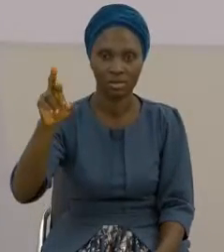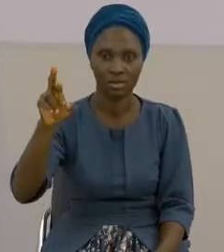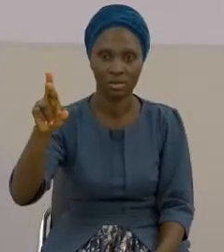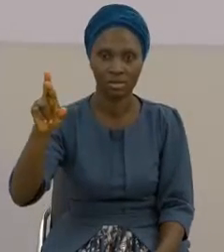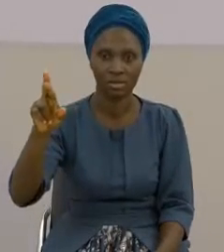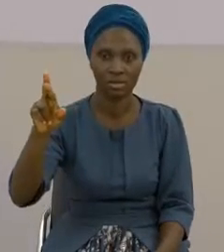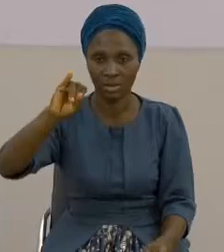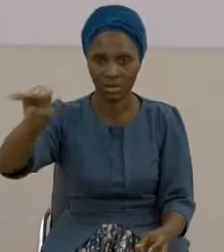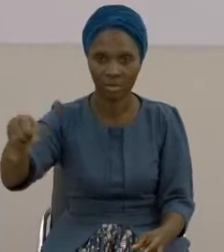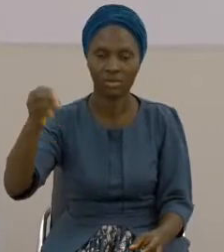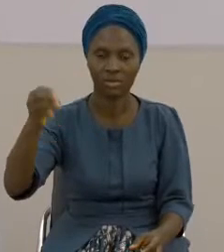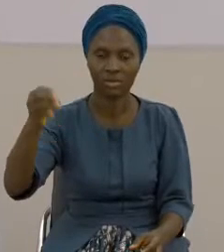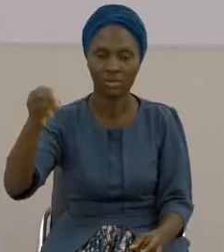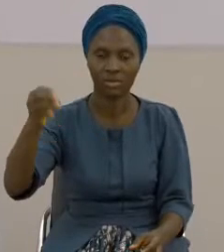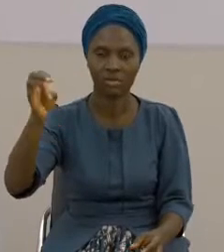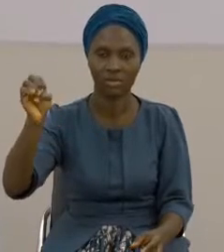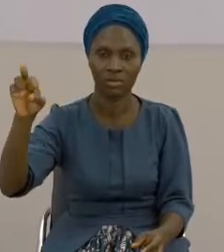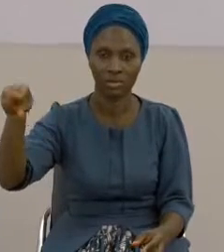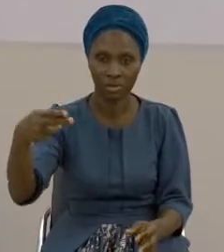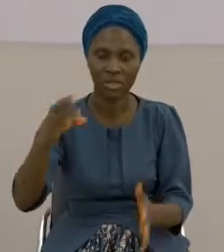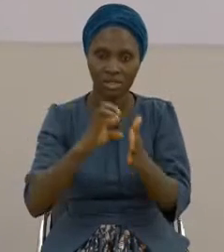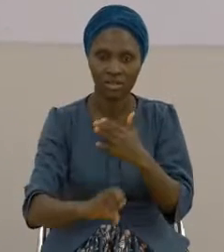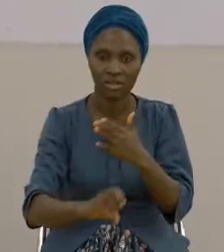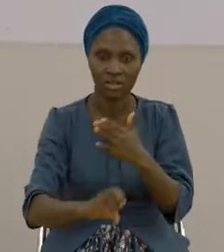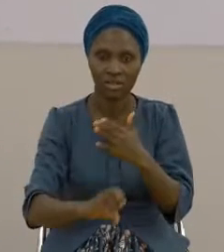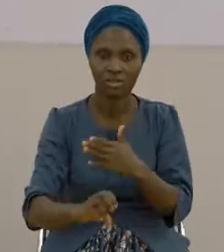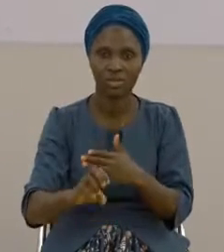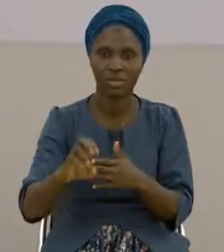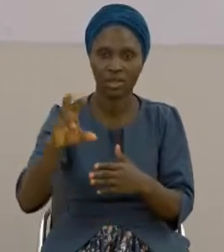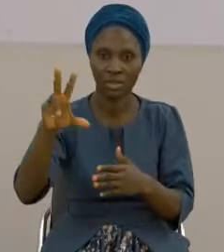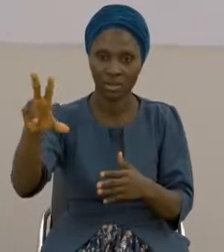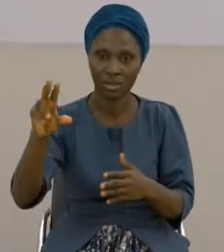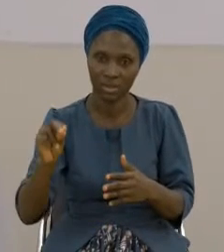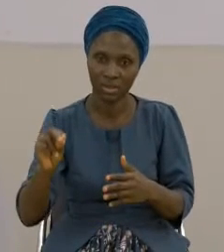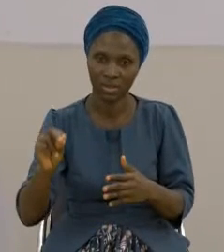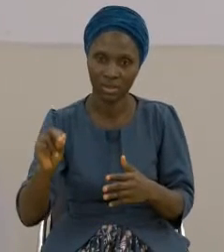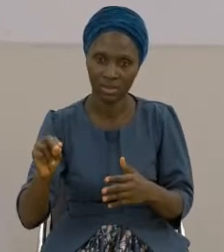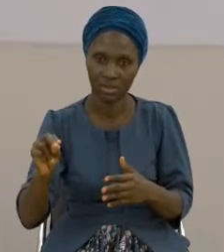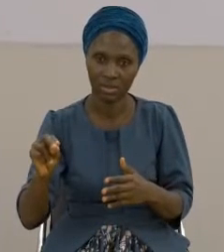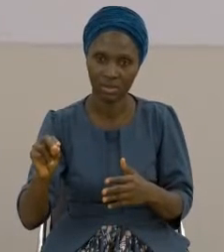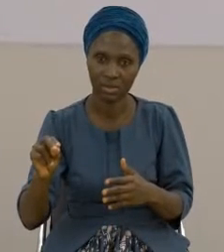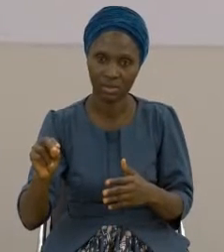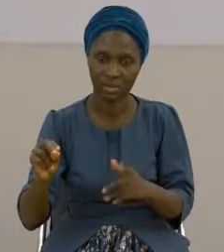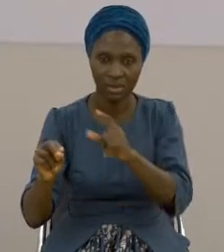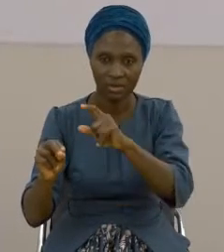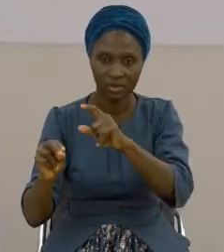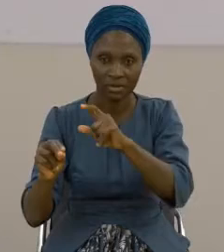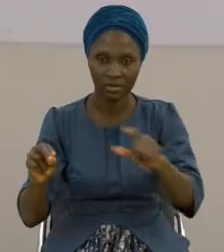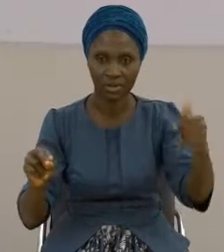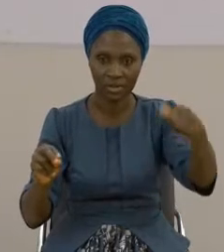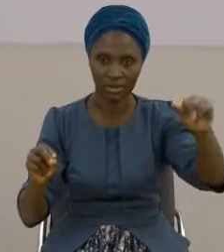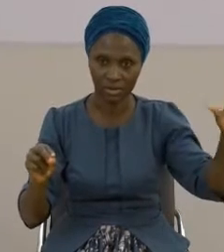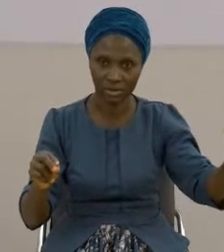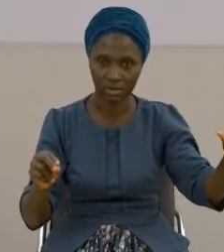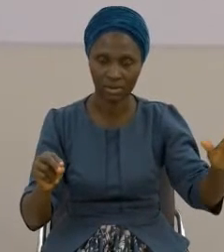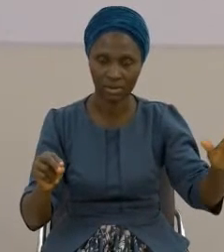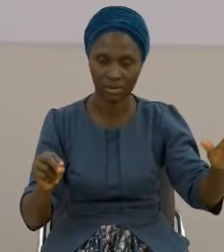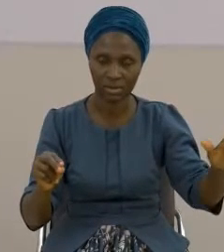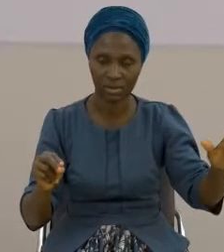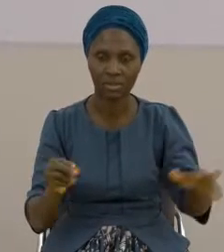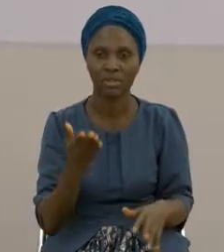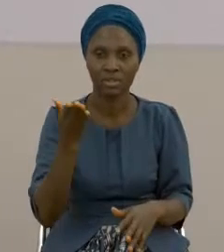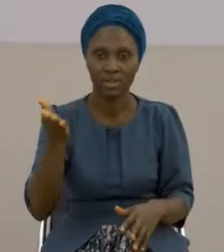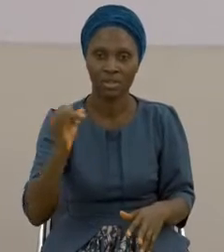30. We're looking at verse 13. There is none to plead thy